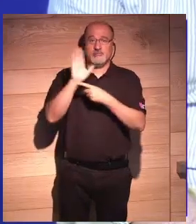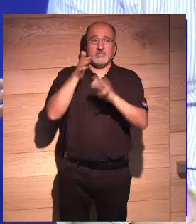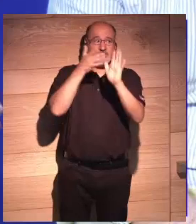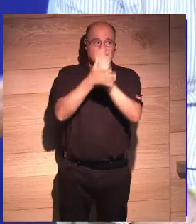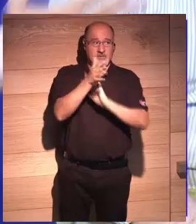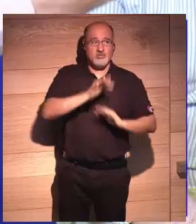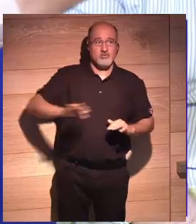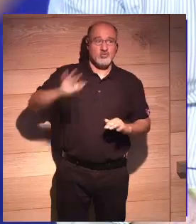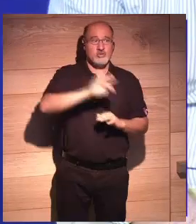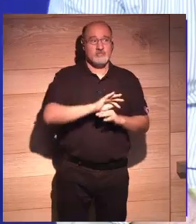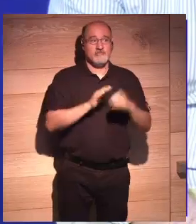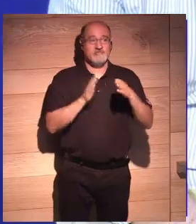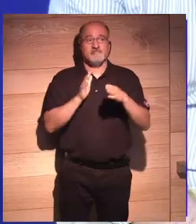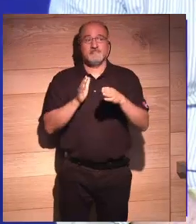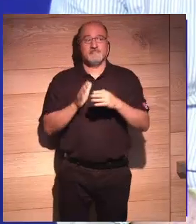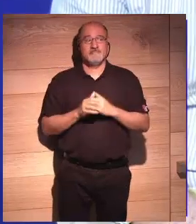first round,